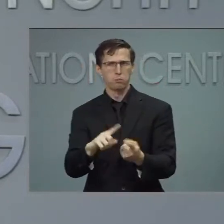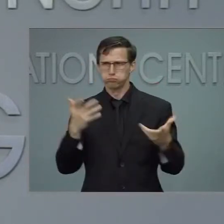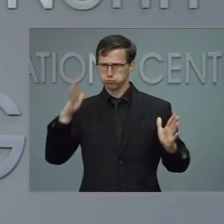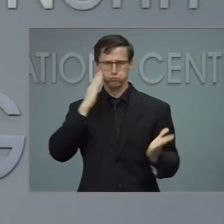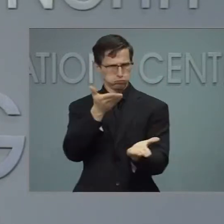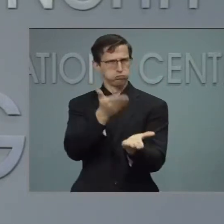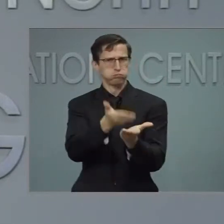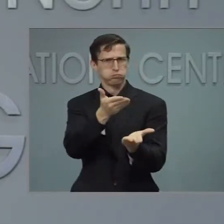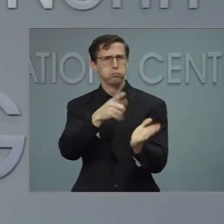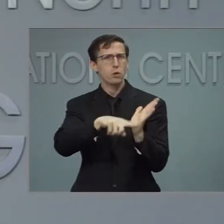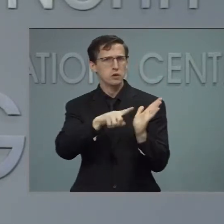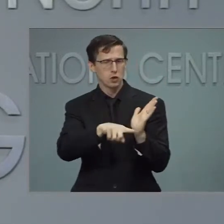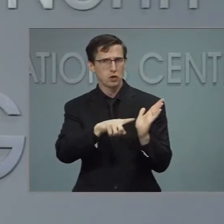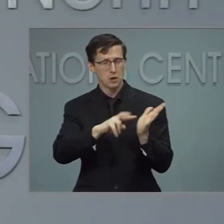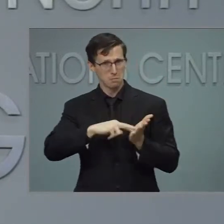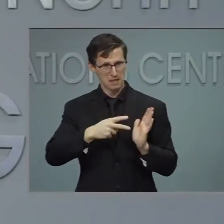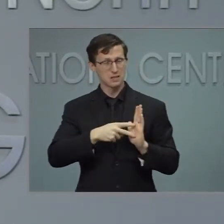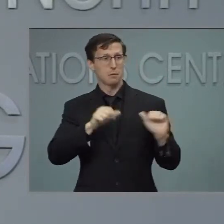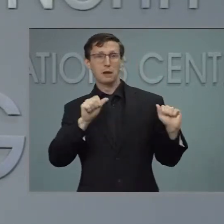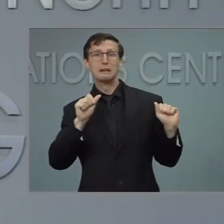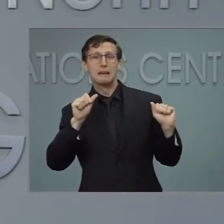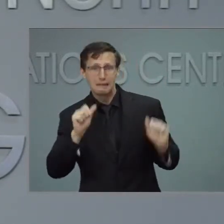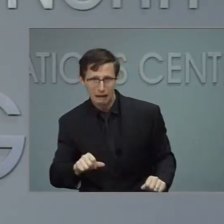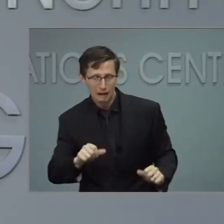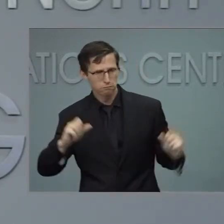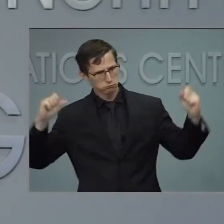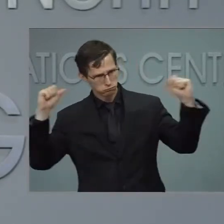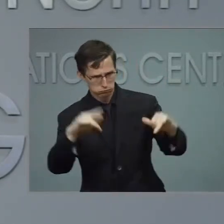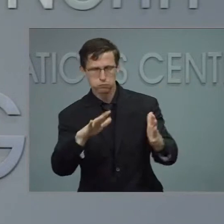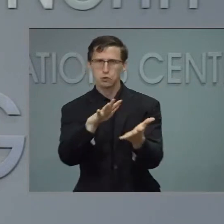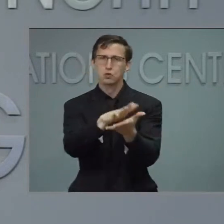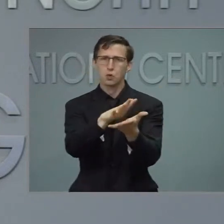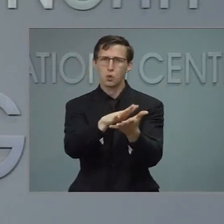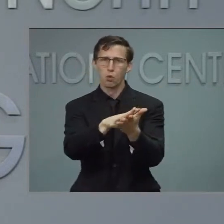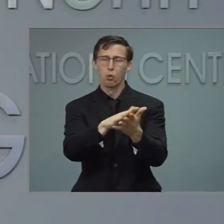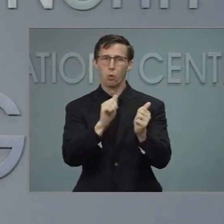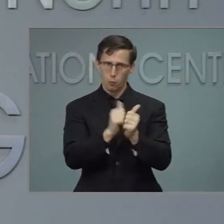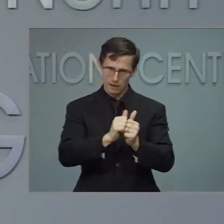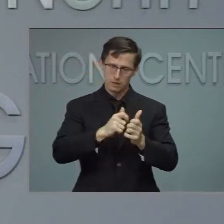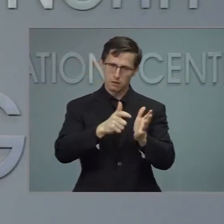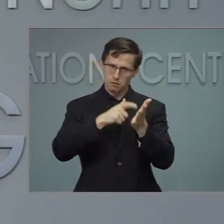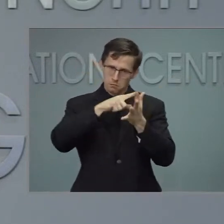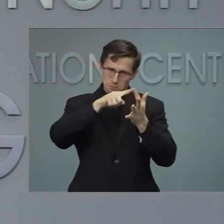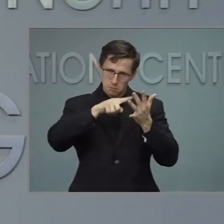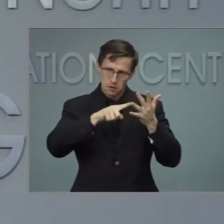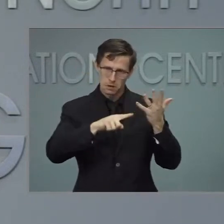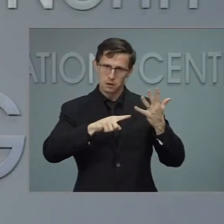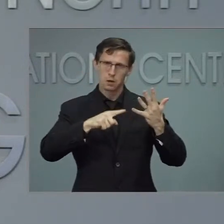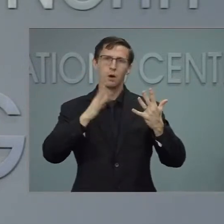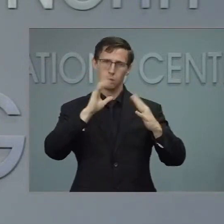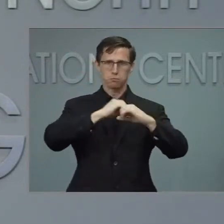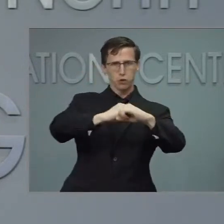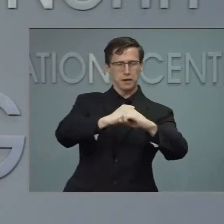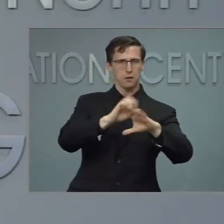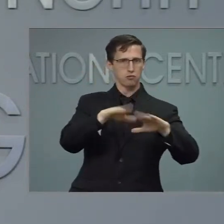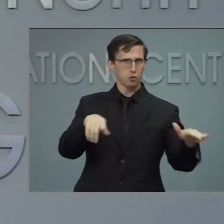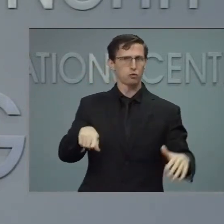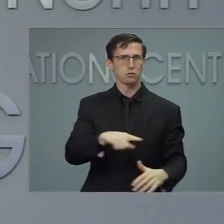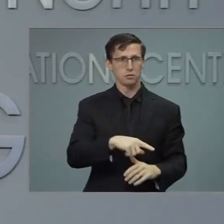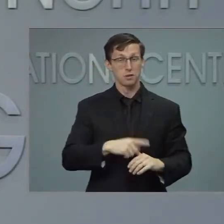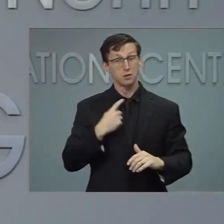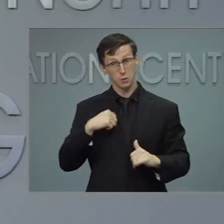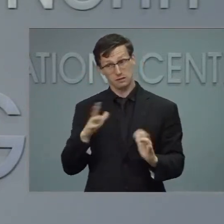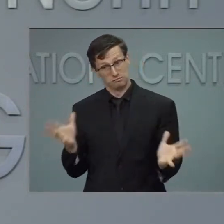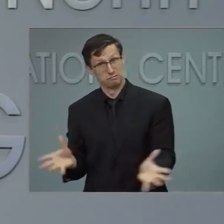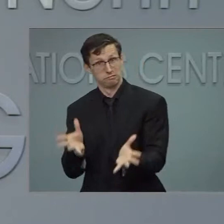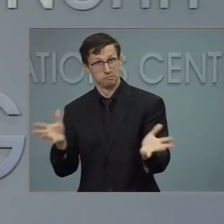be protected. So we are pushing hard and hoping that more school systems will do